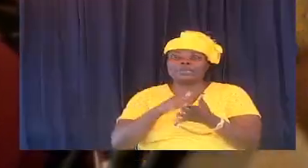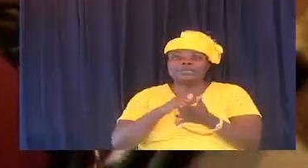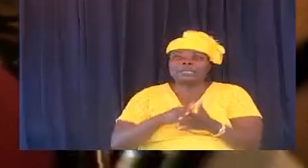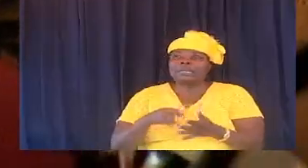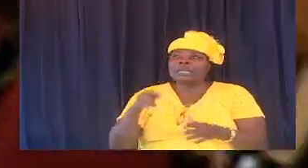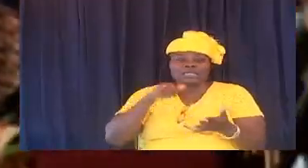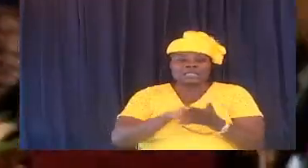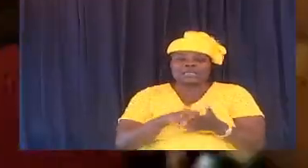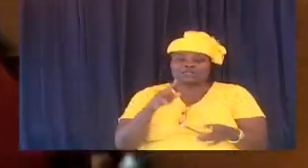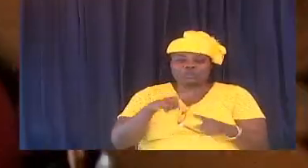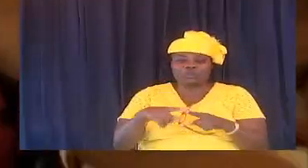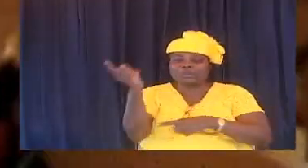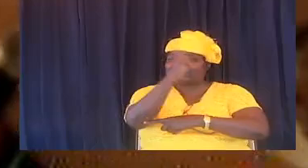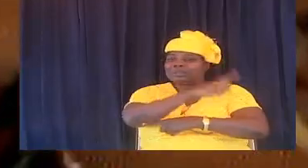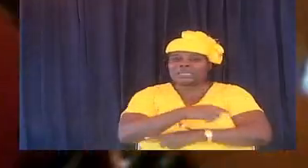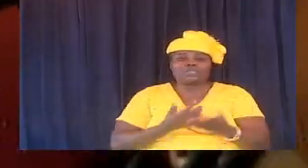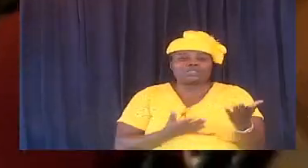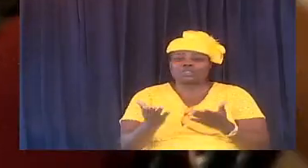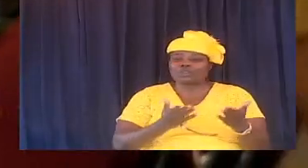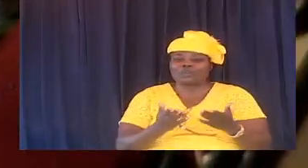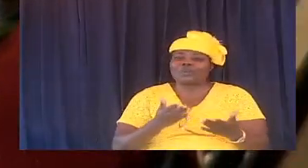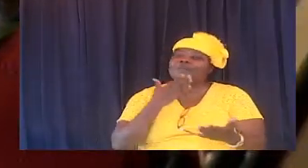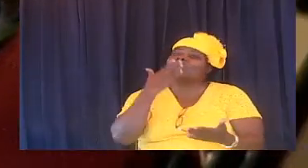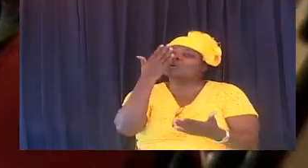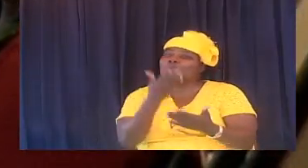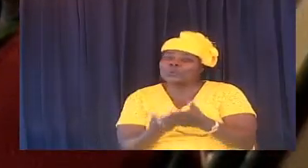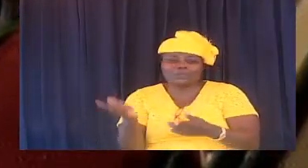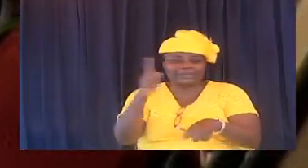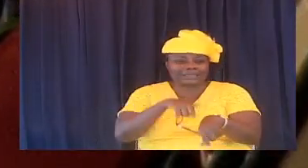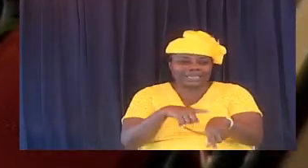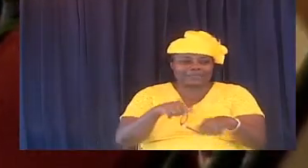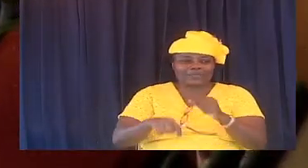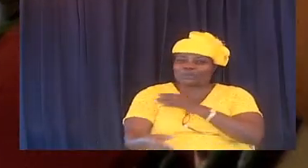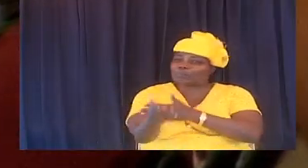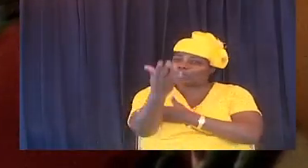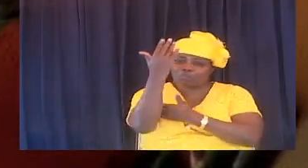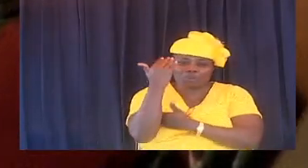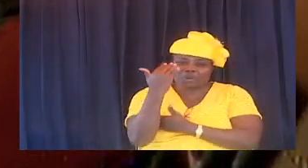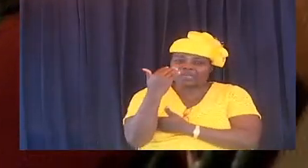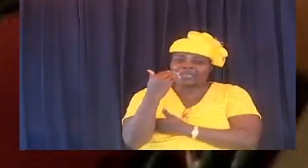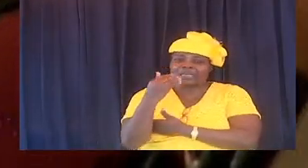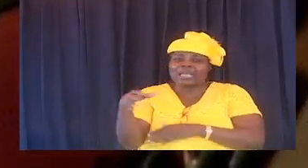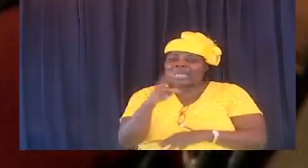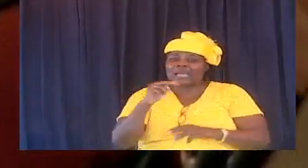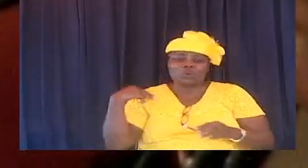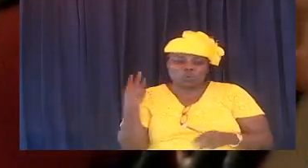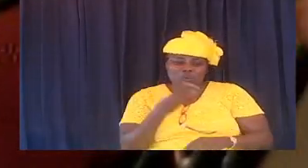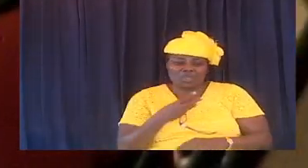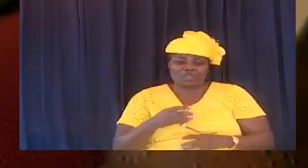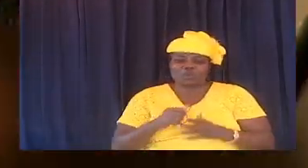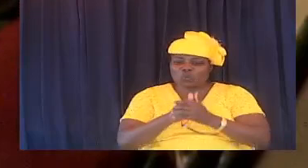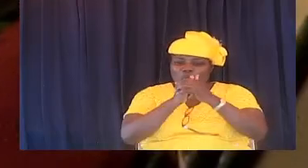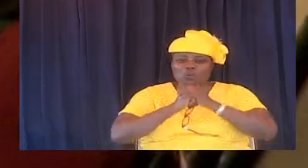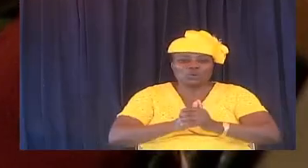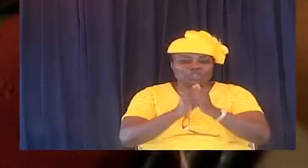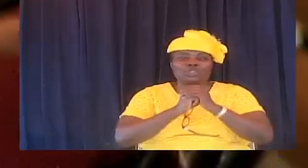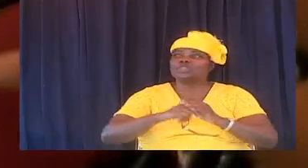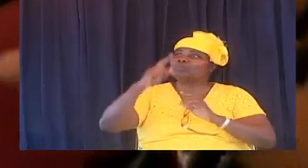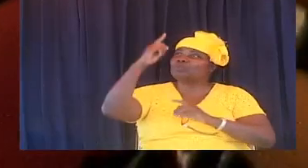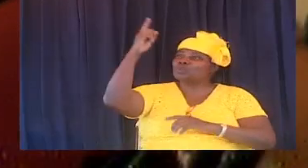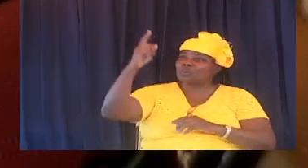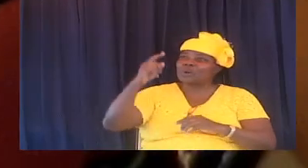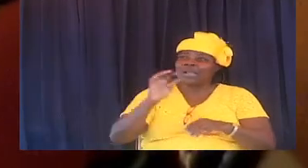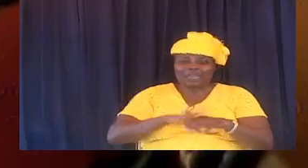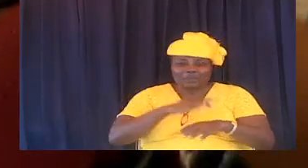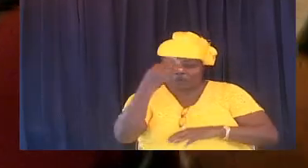service. Oh, God, we have had a good time this morning. God, we have learned from your word. Oh, God, that we must worship you. And if we fail to